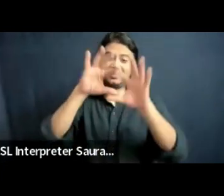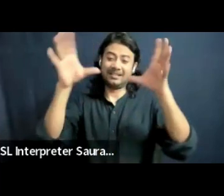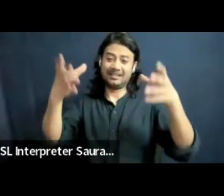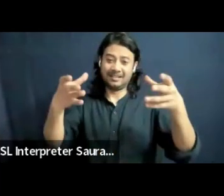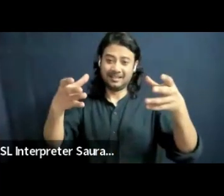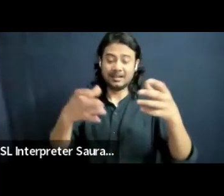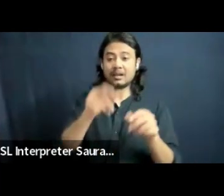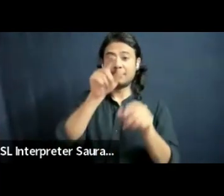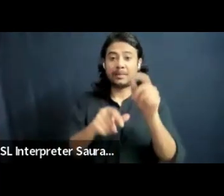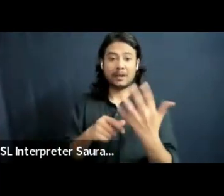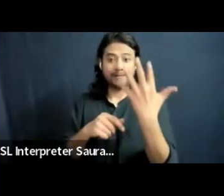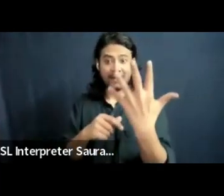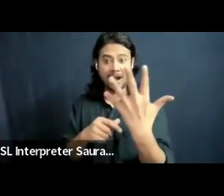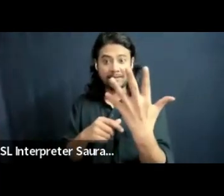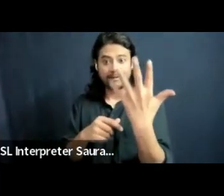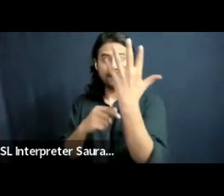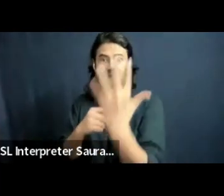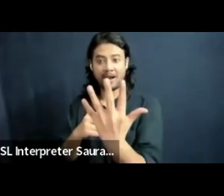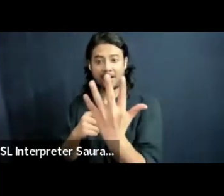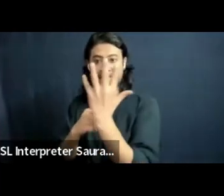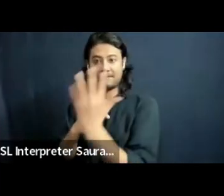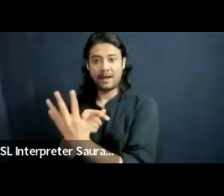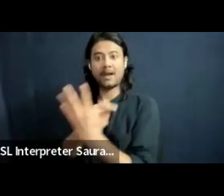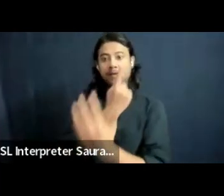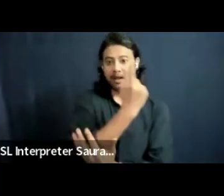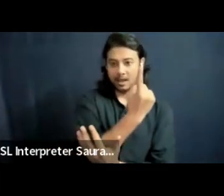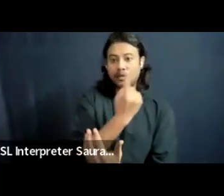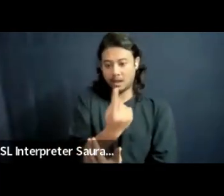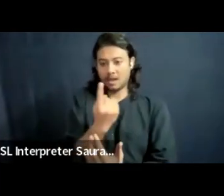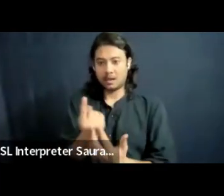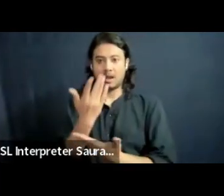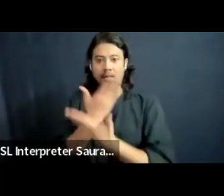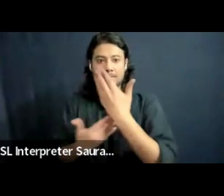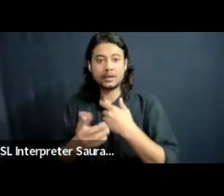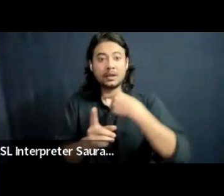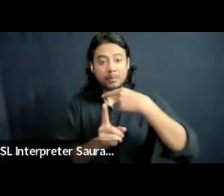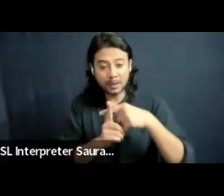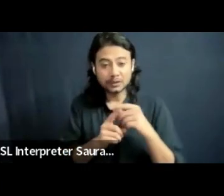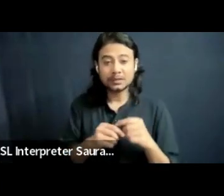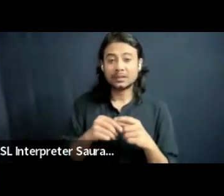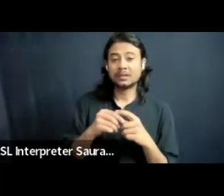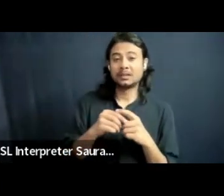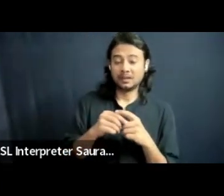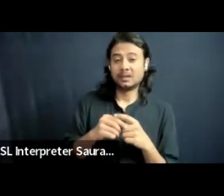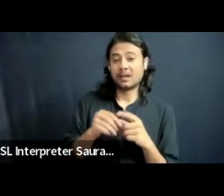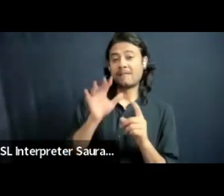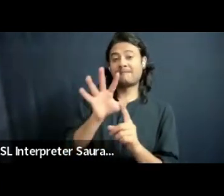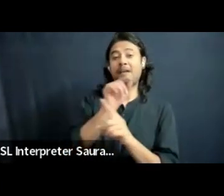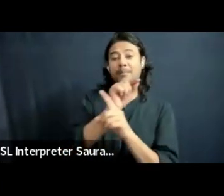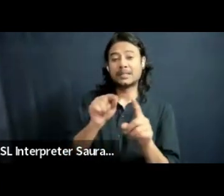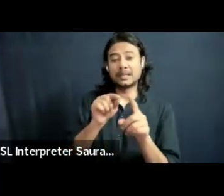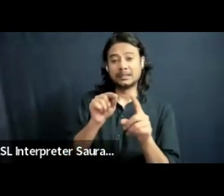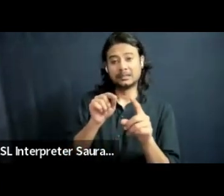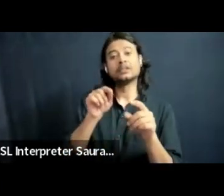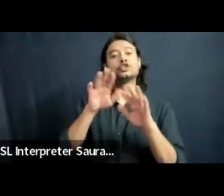5% of the world's children um, have a disability, but we also know that identification and measuring disability